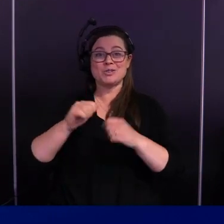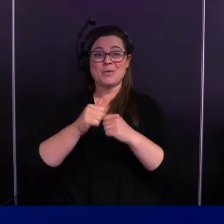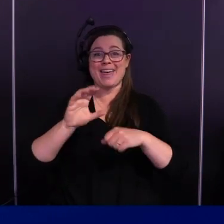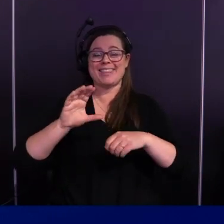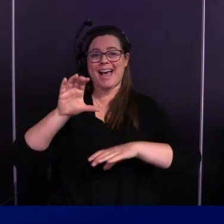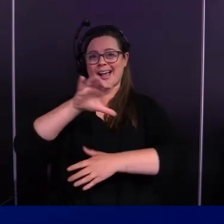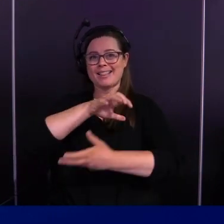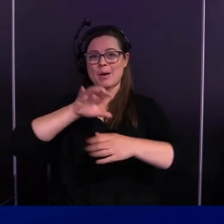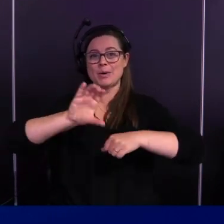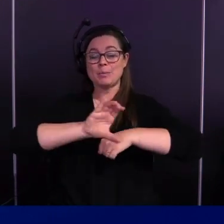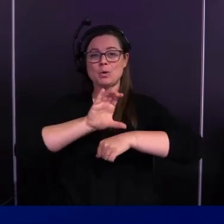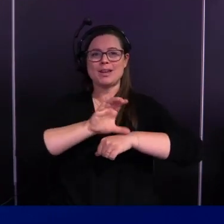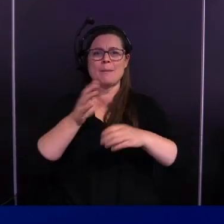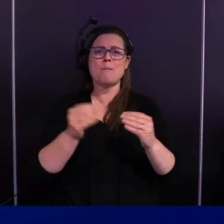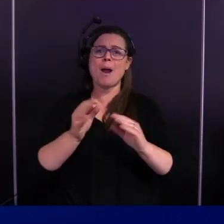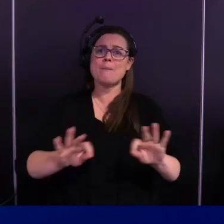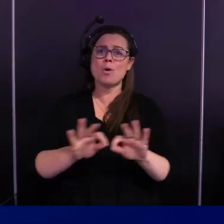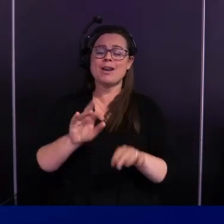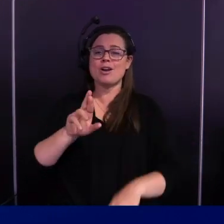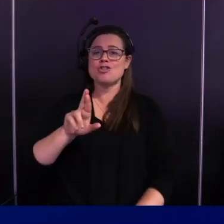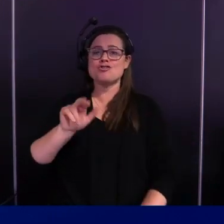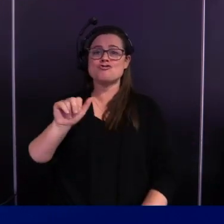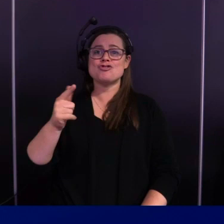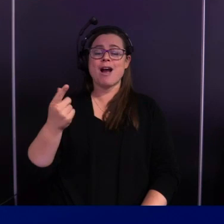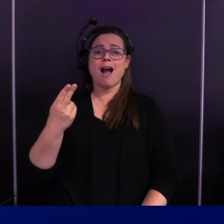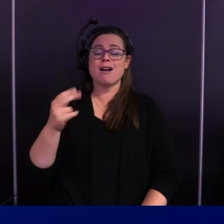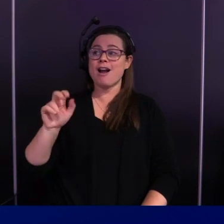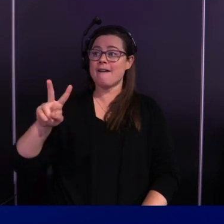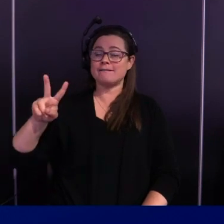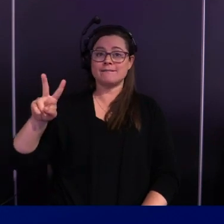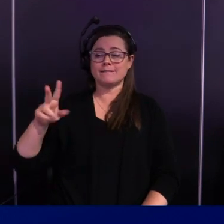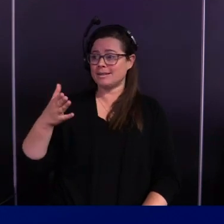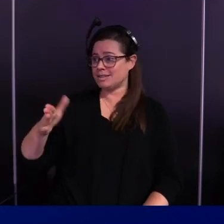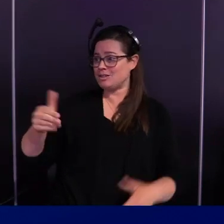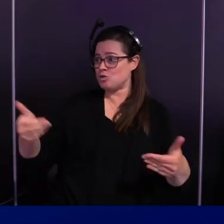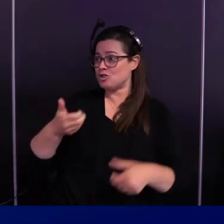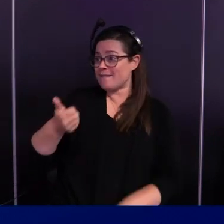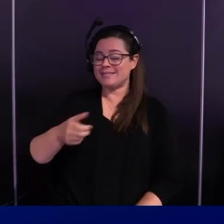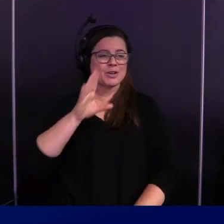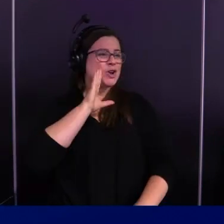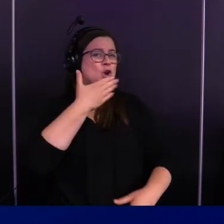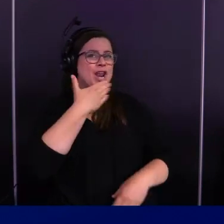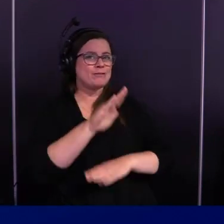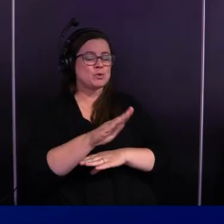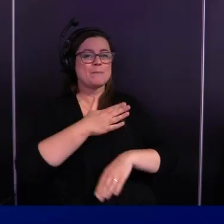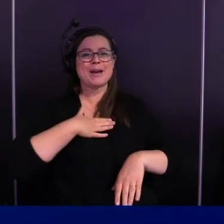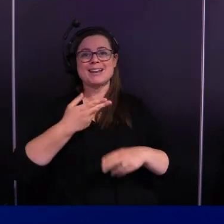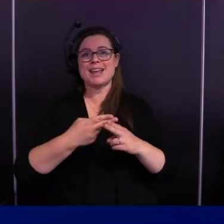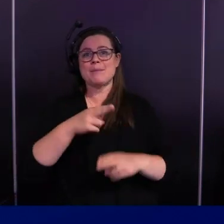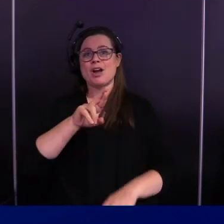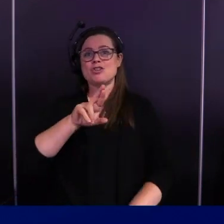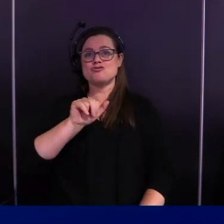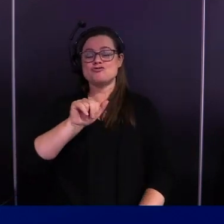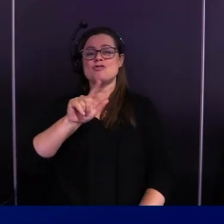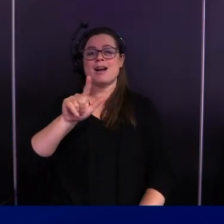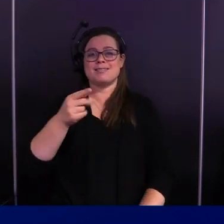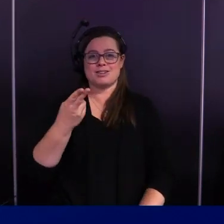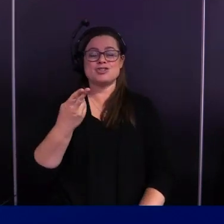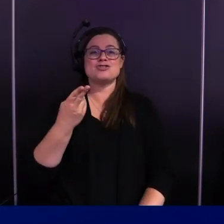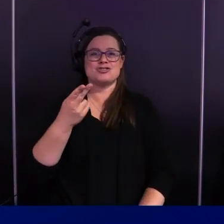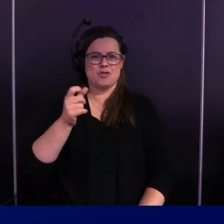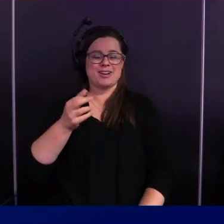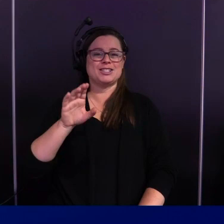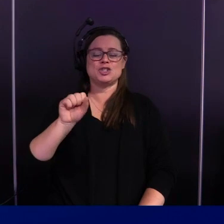more importantly, our guest Raghav, you want to introduce yourself? Hi. Hi, good afternoon, everyone. My name is Raghavara Sodabattina.